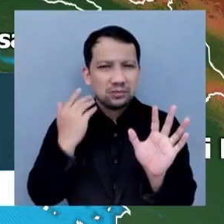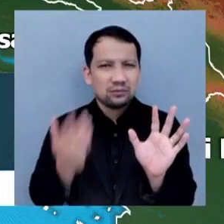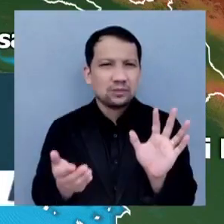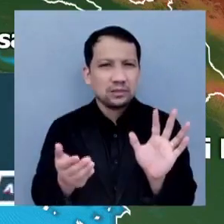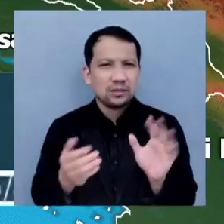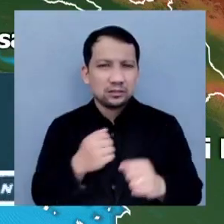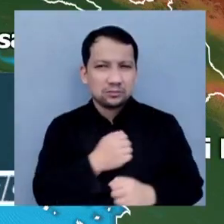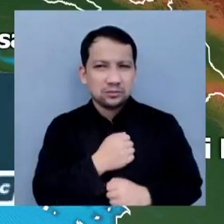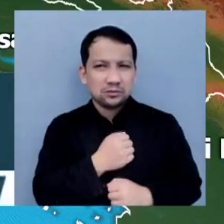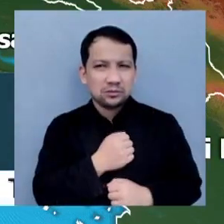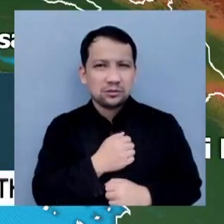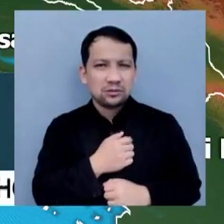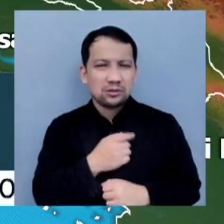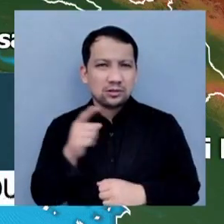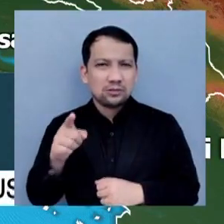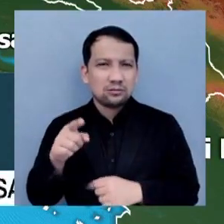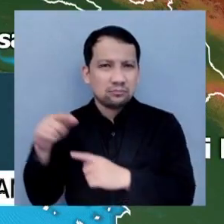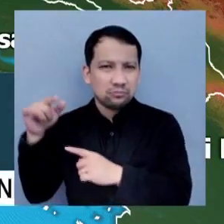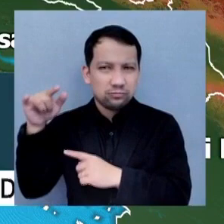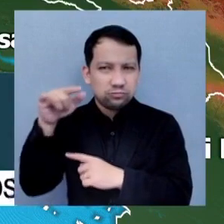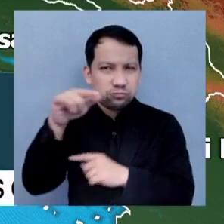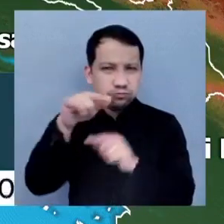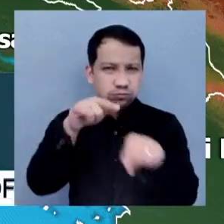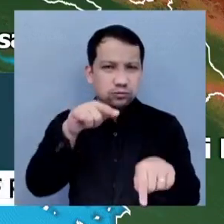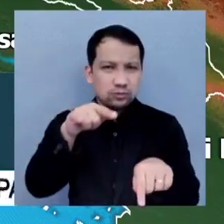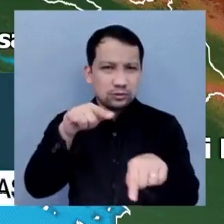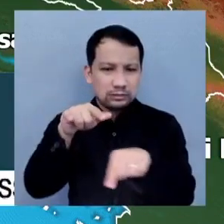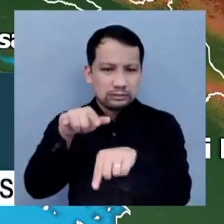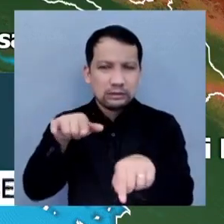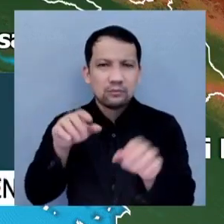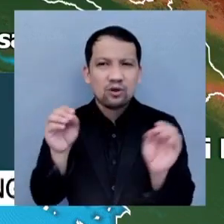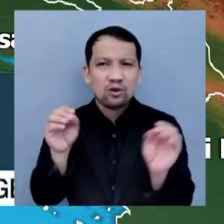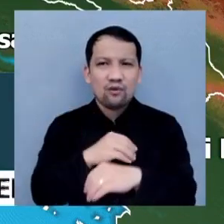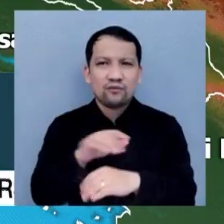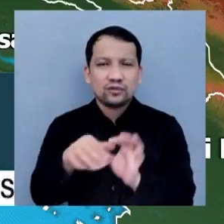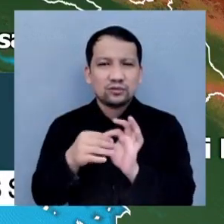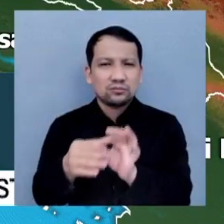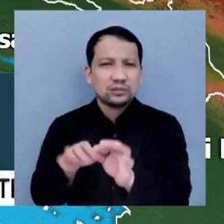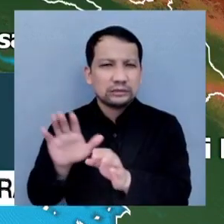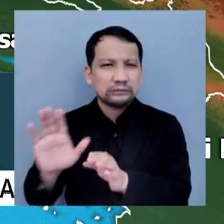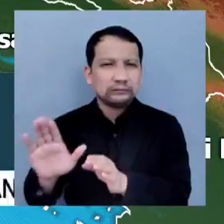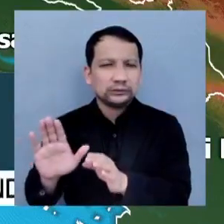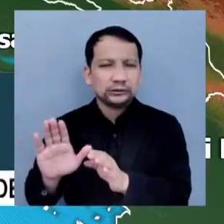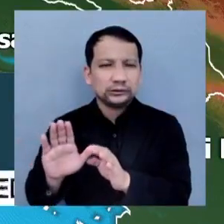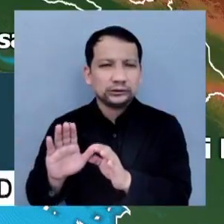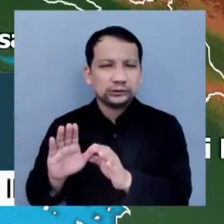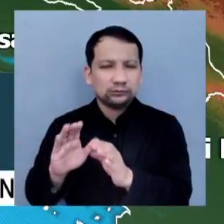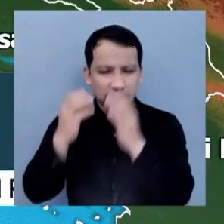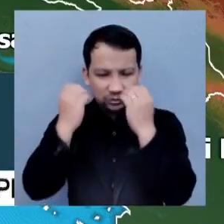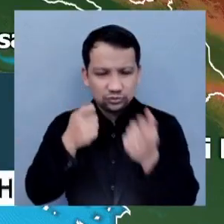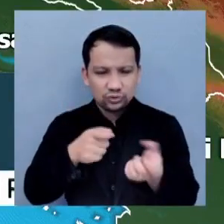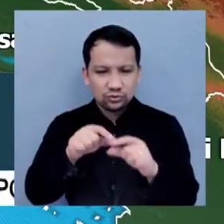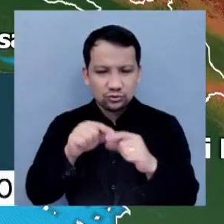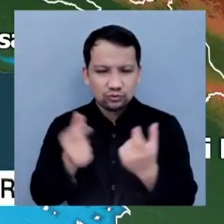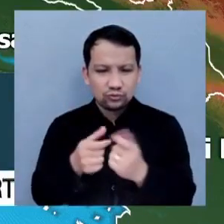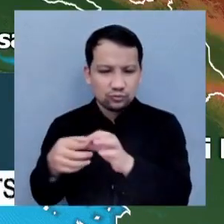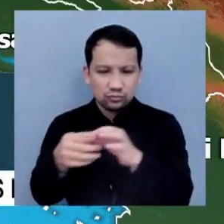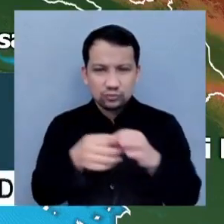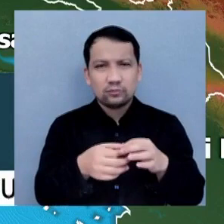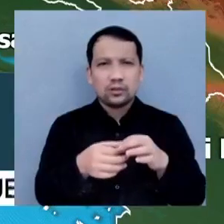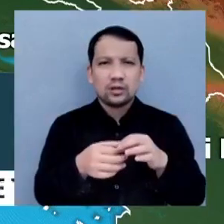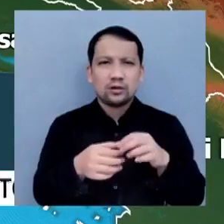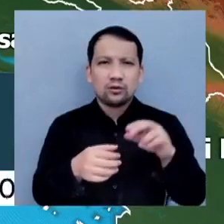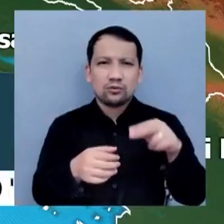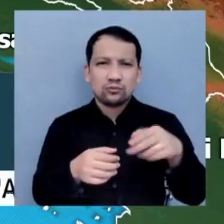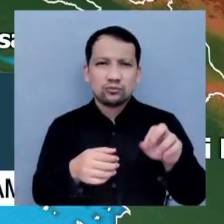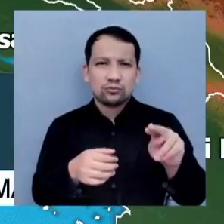admitted to carrying out that air raid, saying it targeted an office of an alleged militia group opposed to the junta. The military